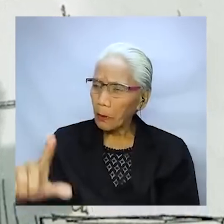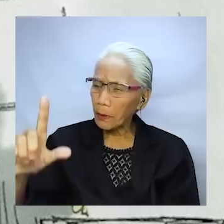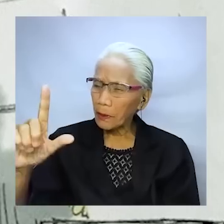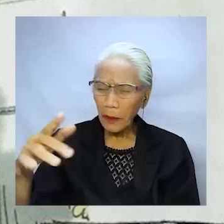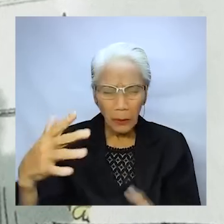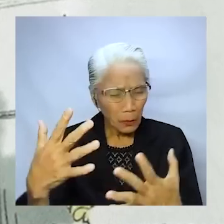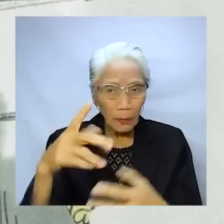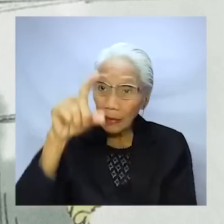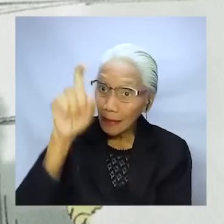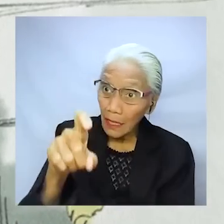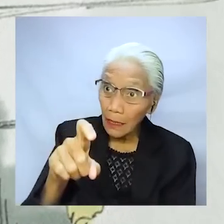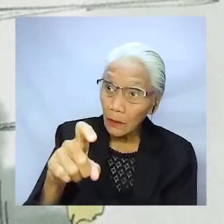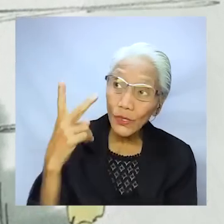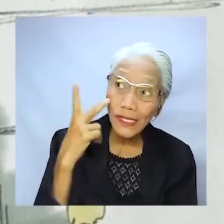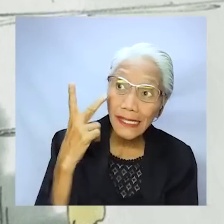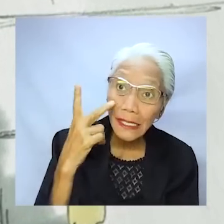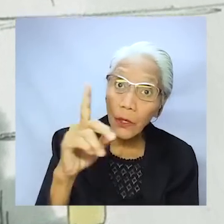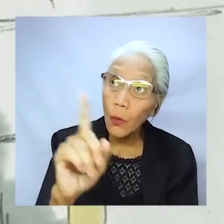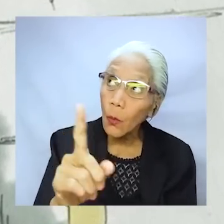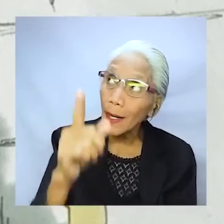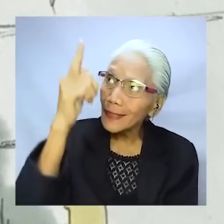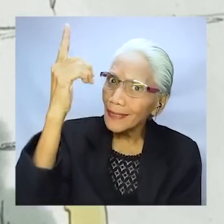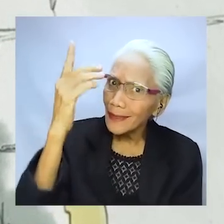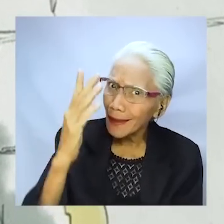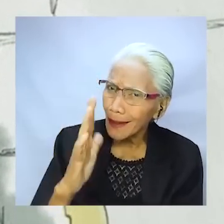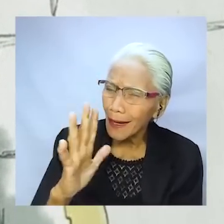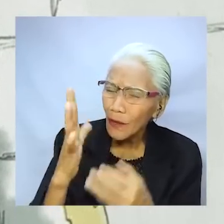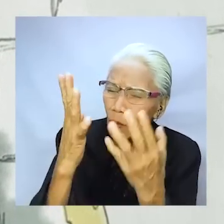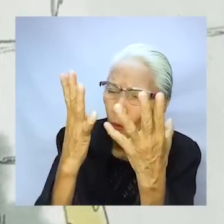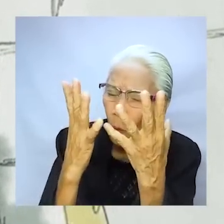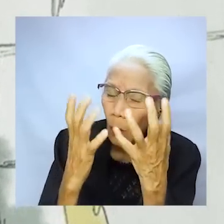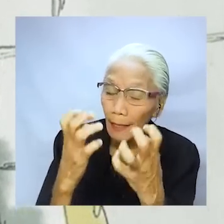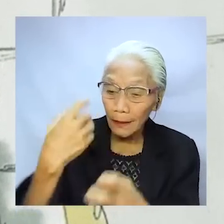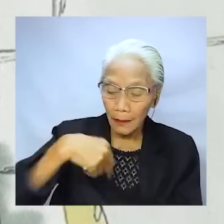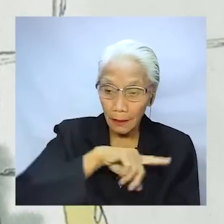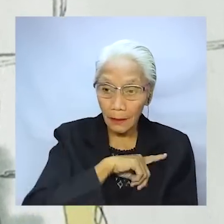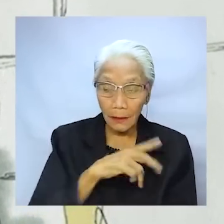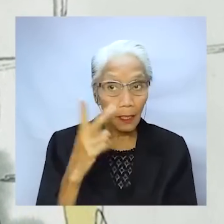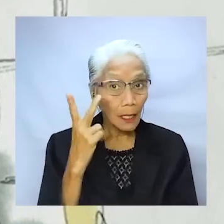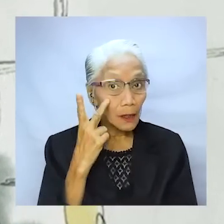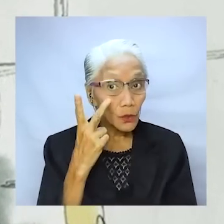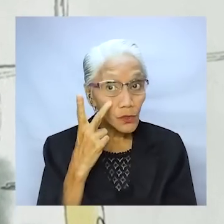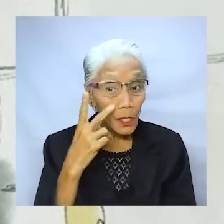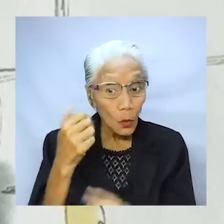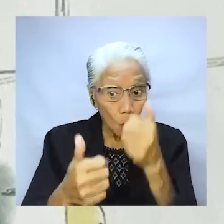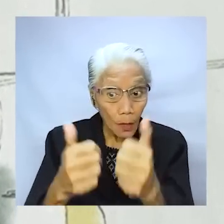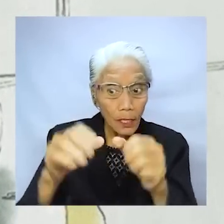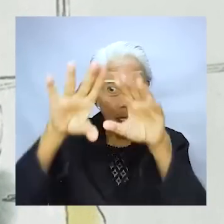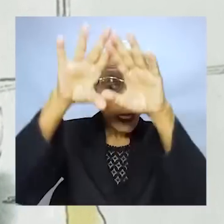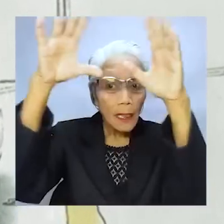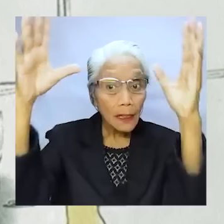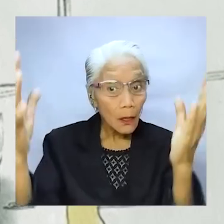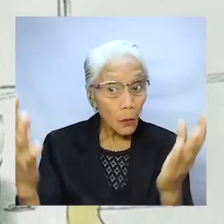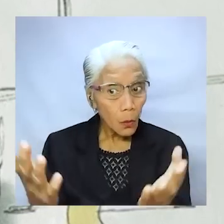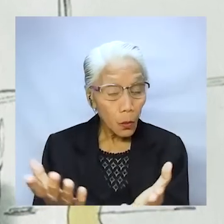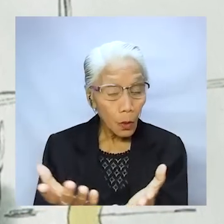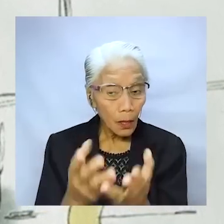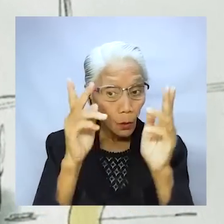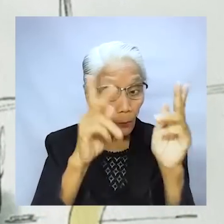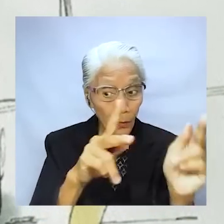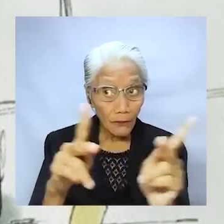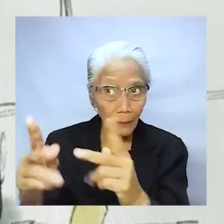to see what God wants us to see, but which the world, who prefers